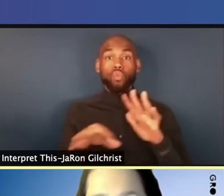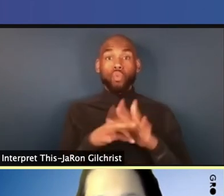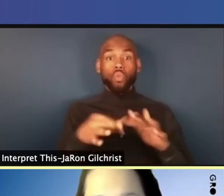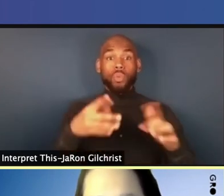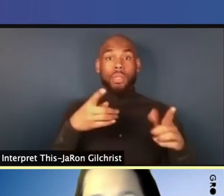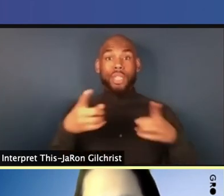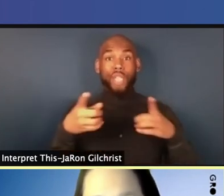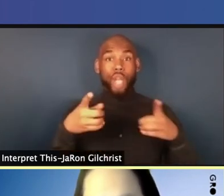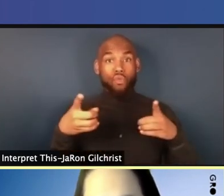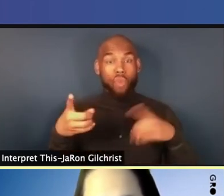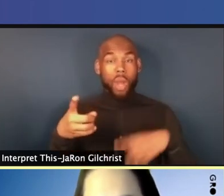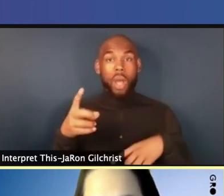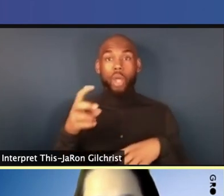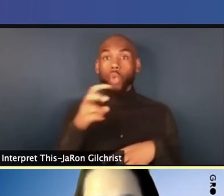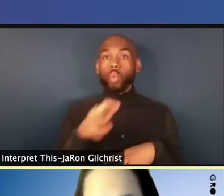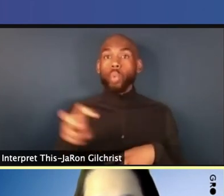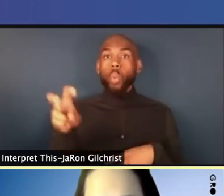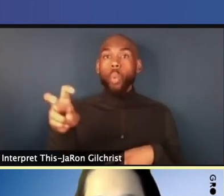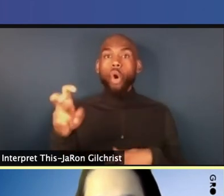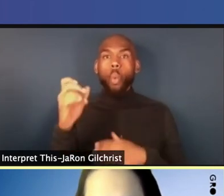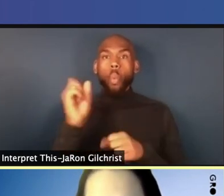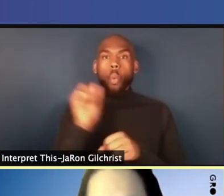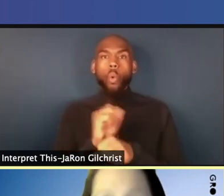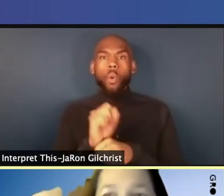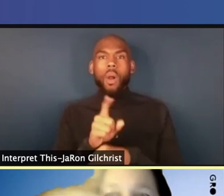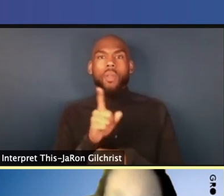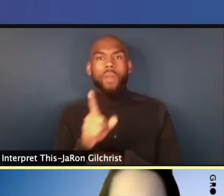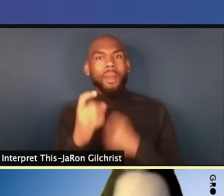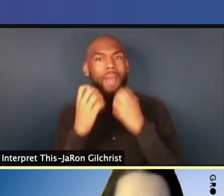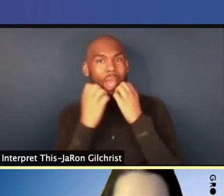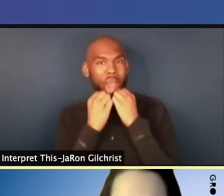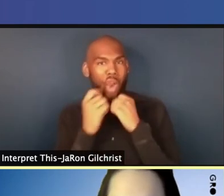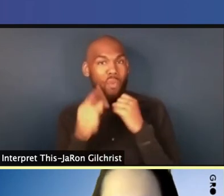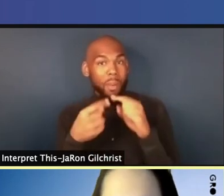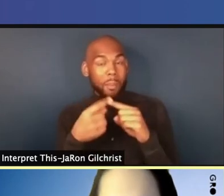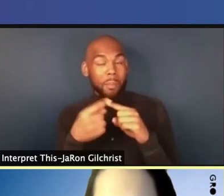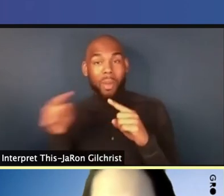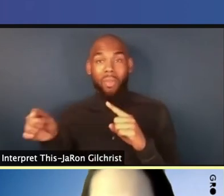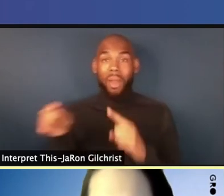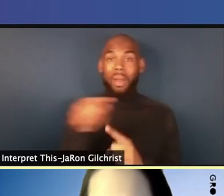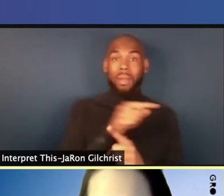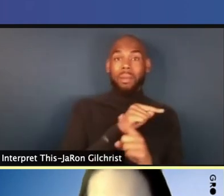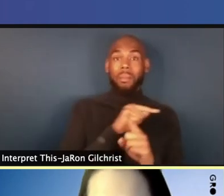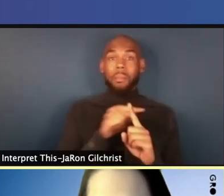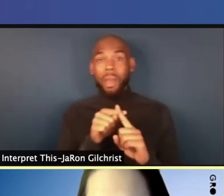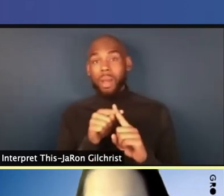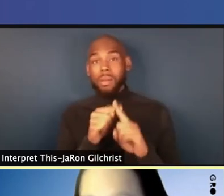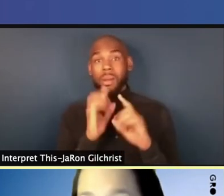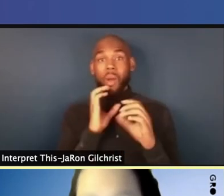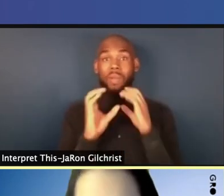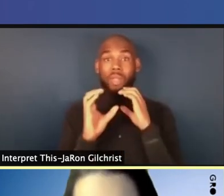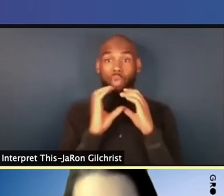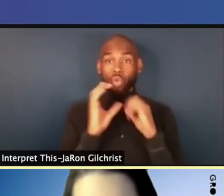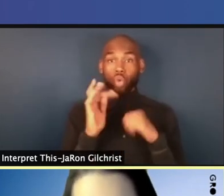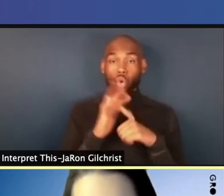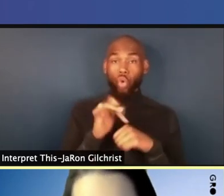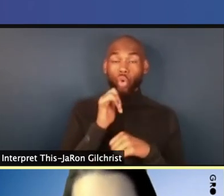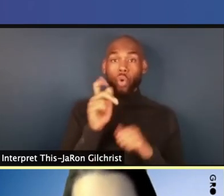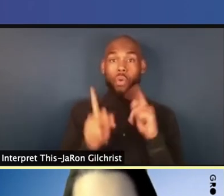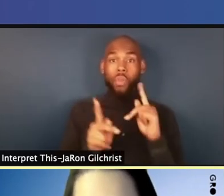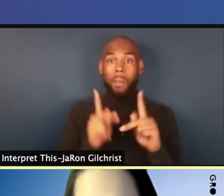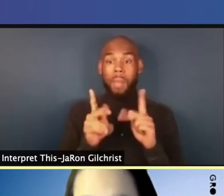art that they actually care about. And like, then that leads us back to the conversation that we had earlier about the people who are right next